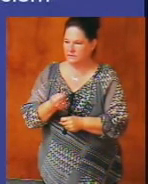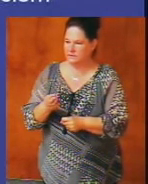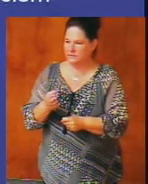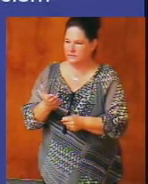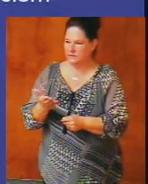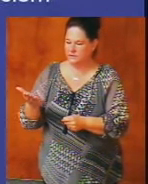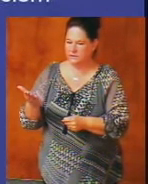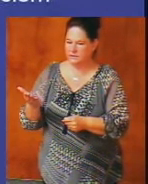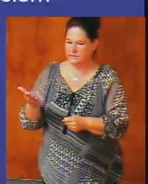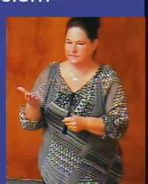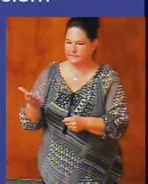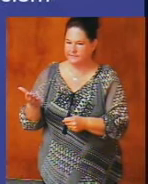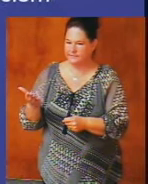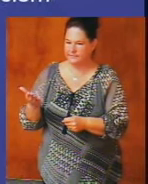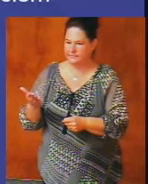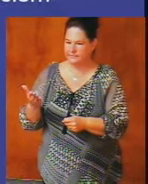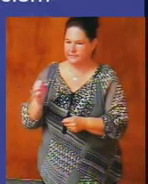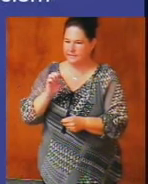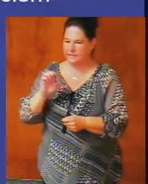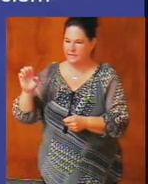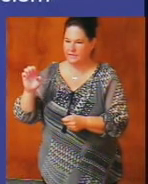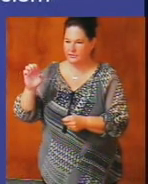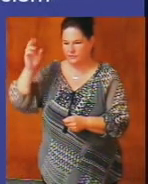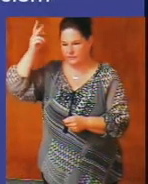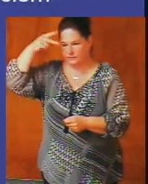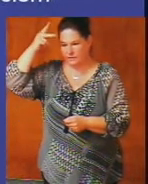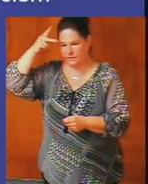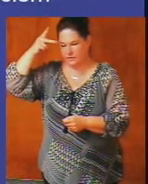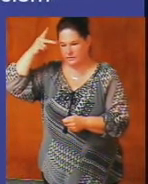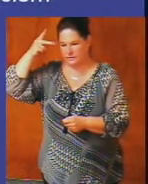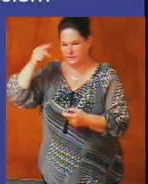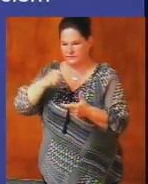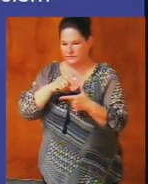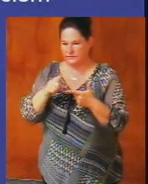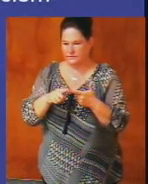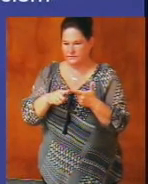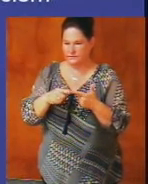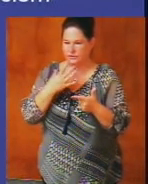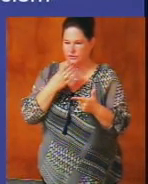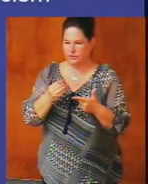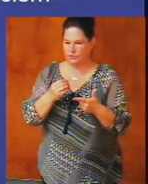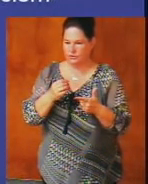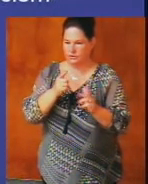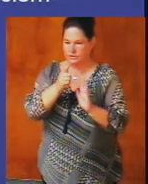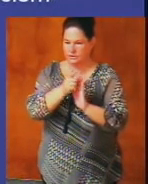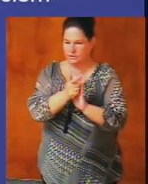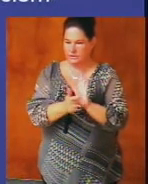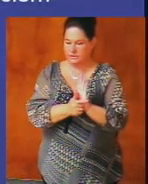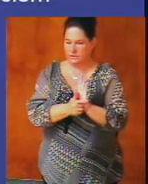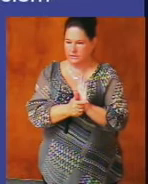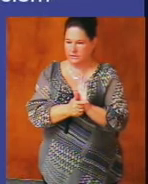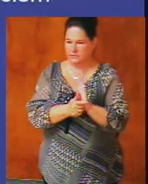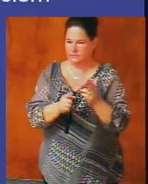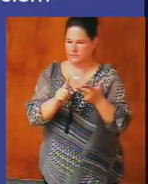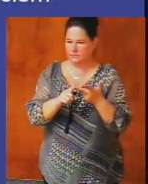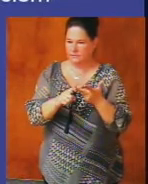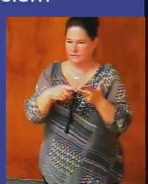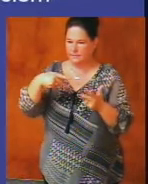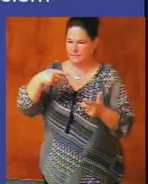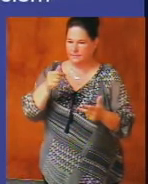elements: Eastern philosophy, Jewish legalism,